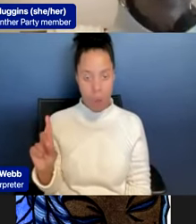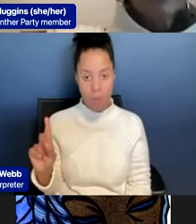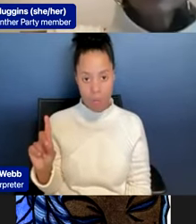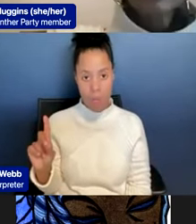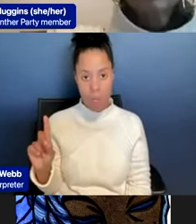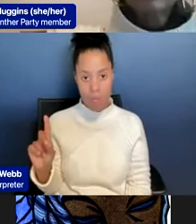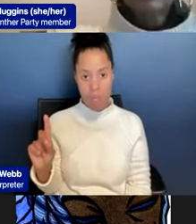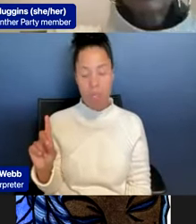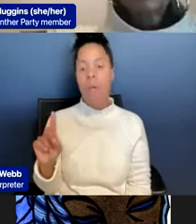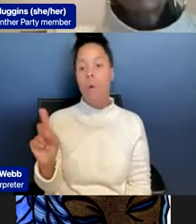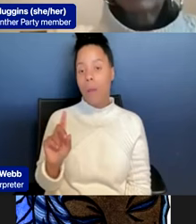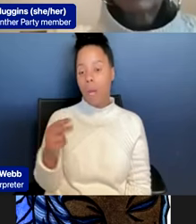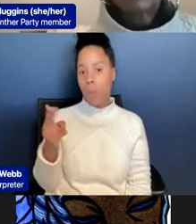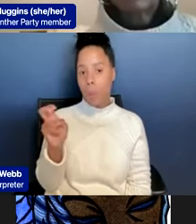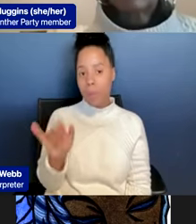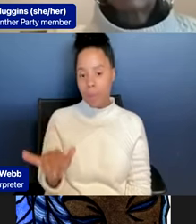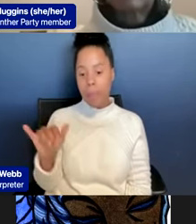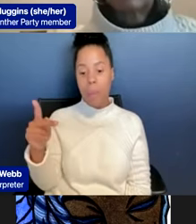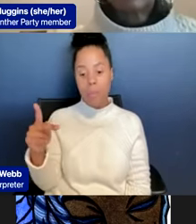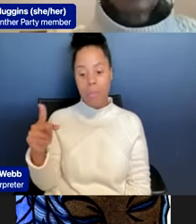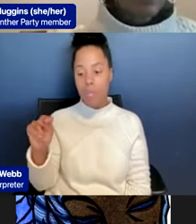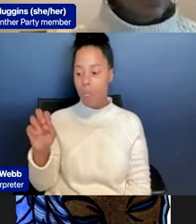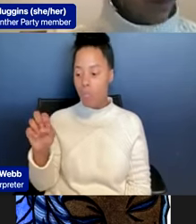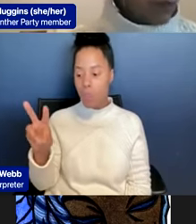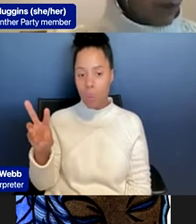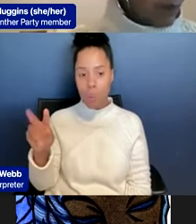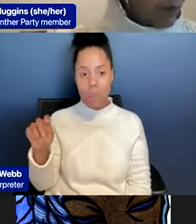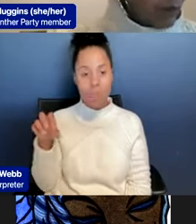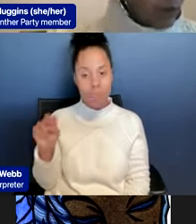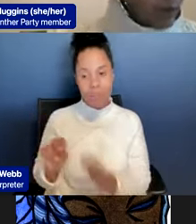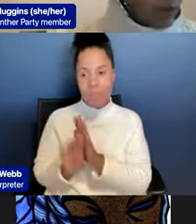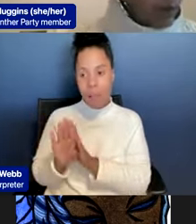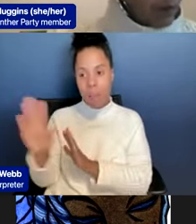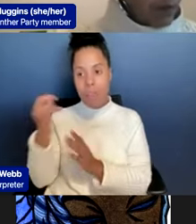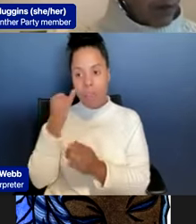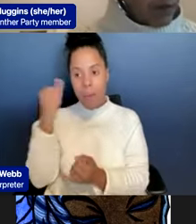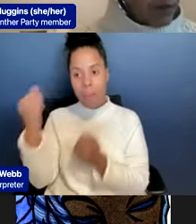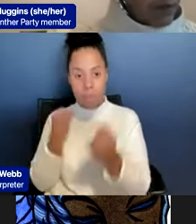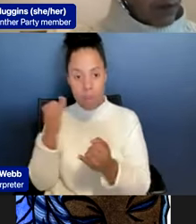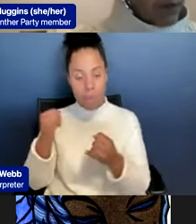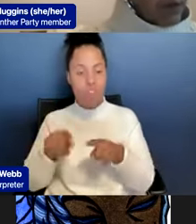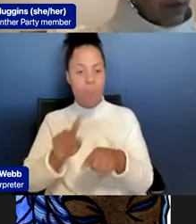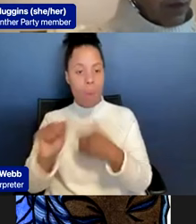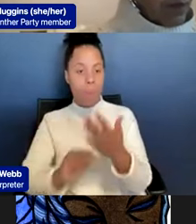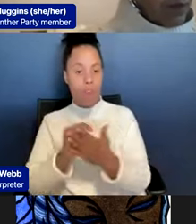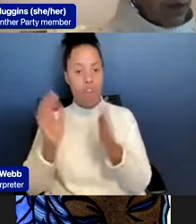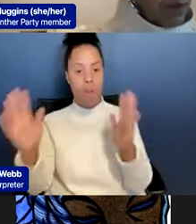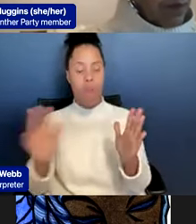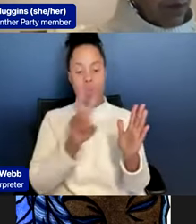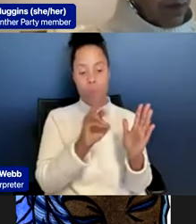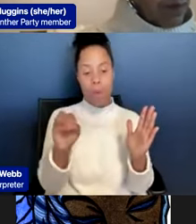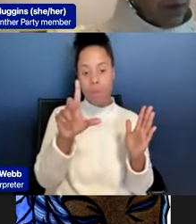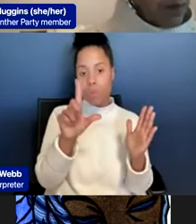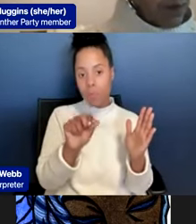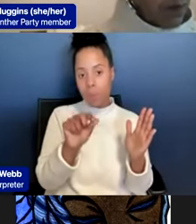in which Huey P. Newton has developed these ideas, to the period of 2022 and beyond with George